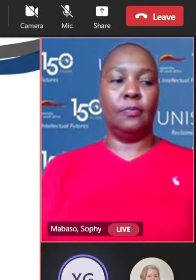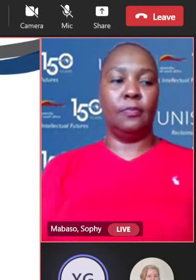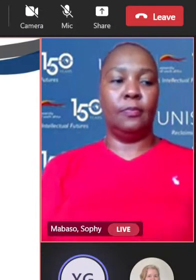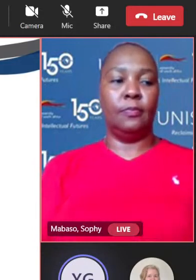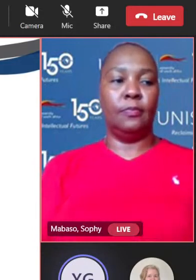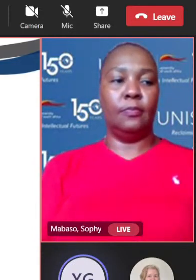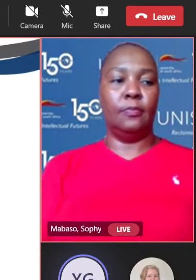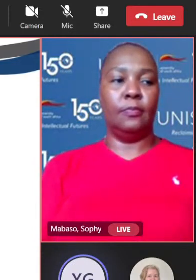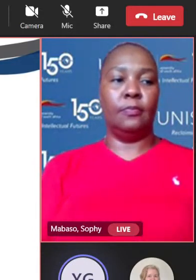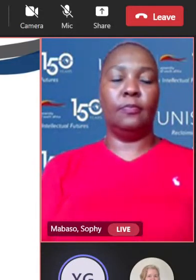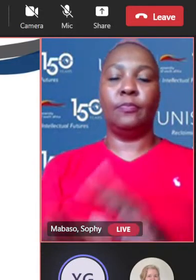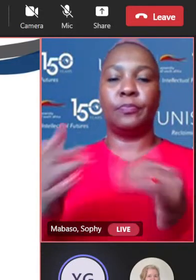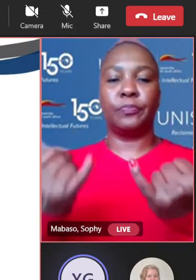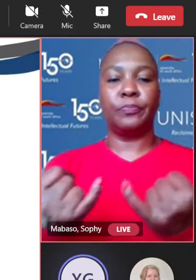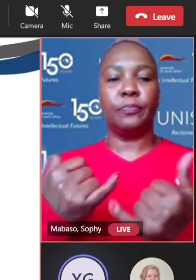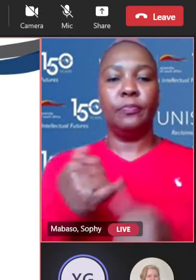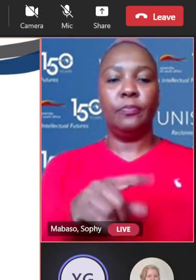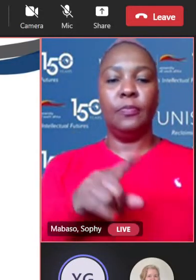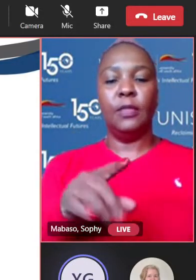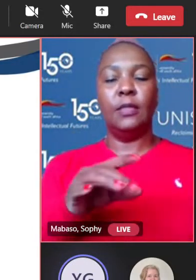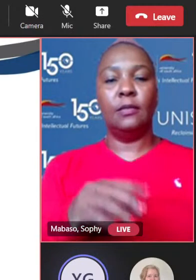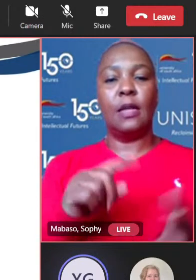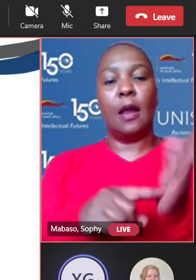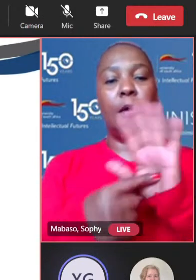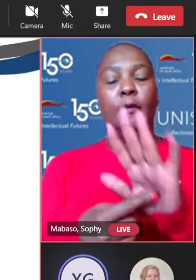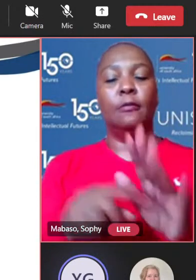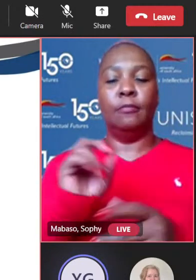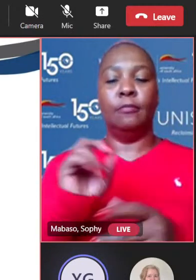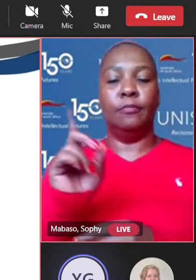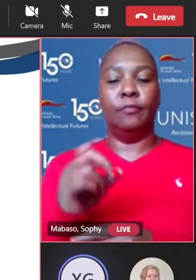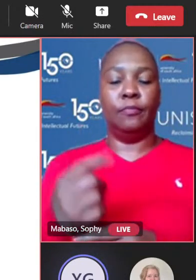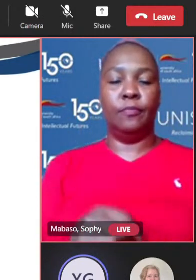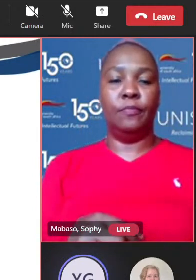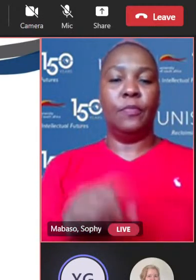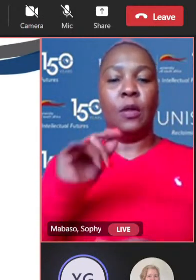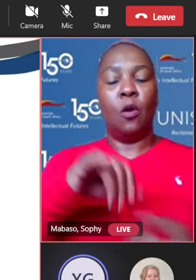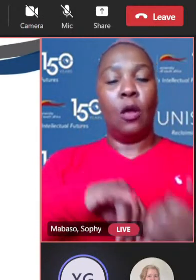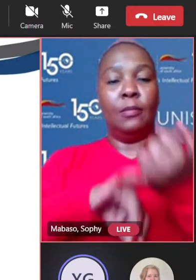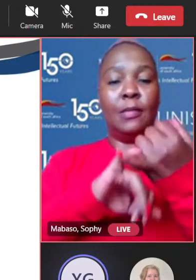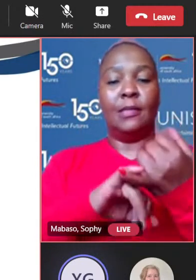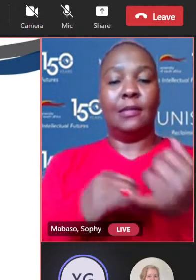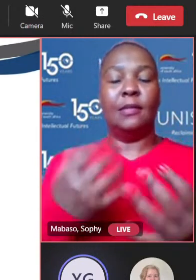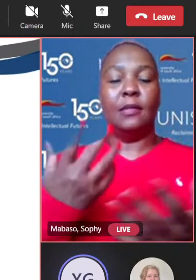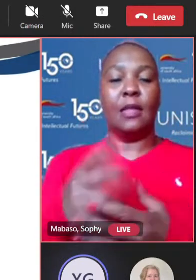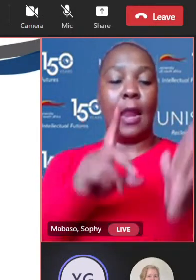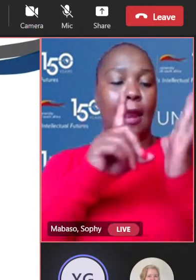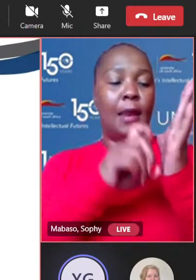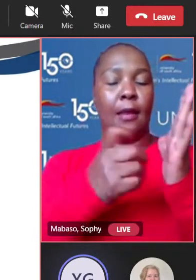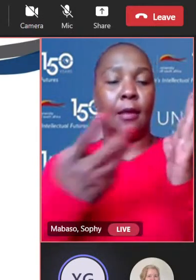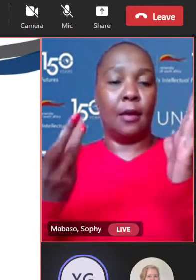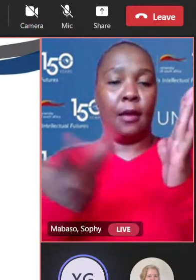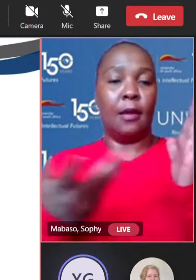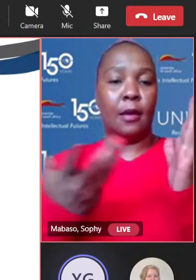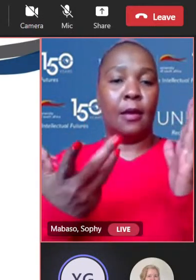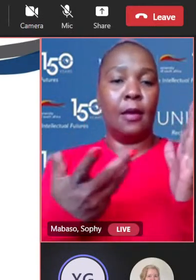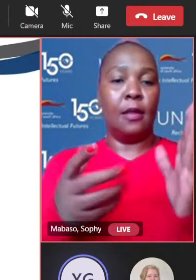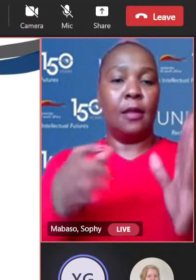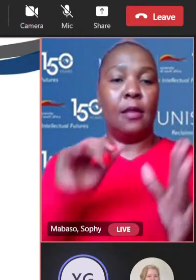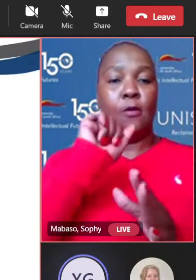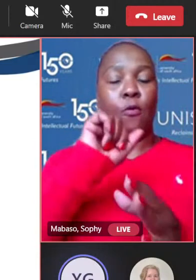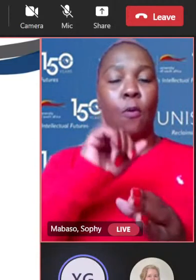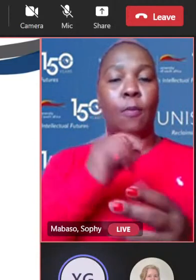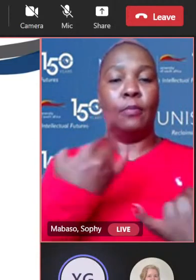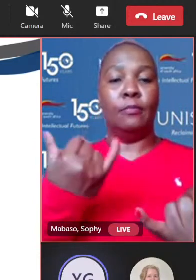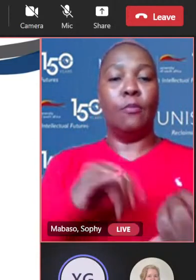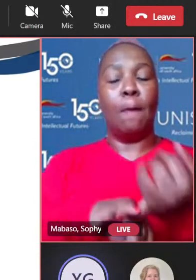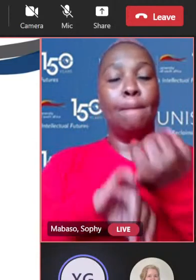then here is another sample of your course layout. So when you have clicked on your module, so in this